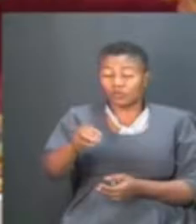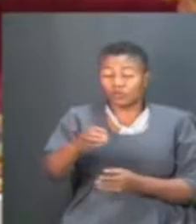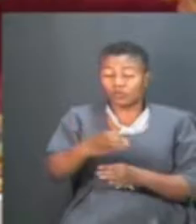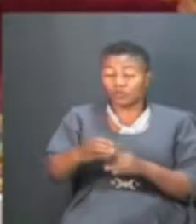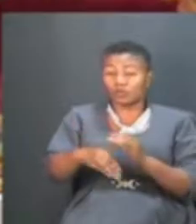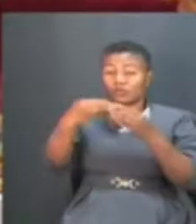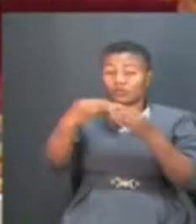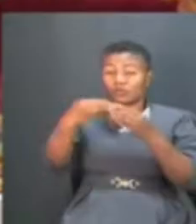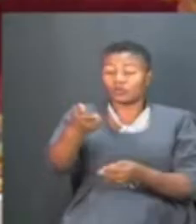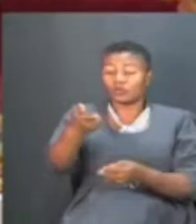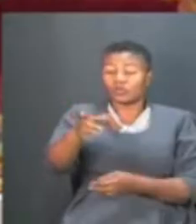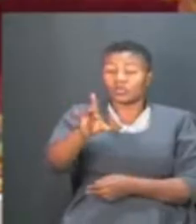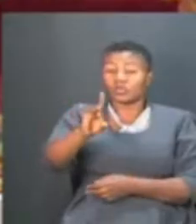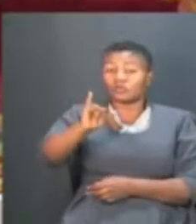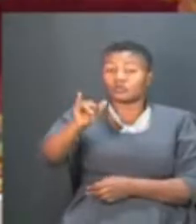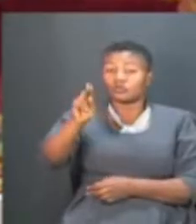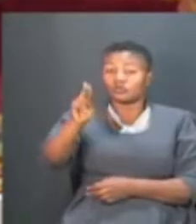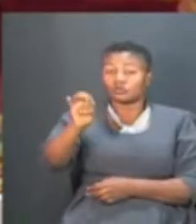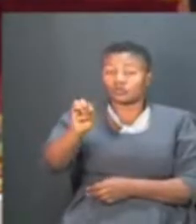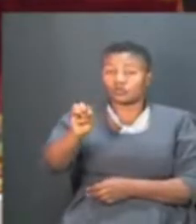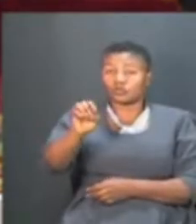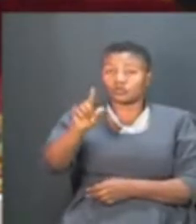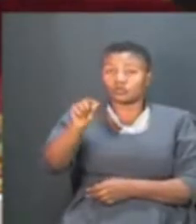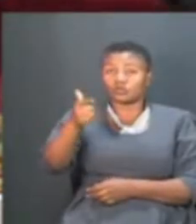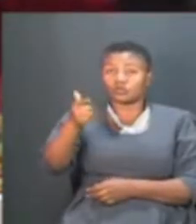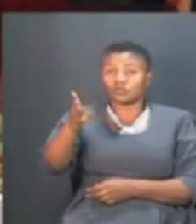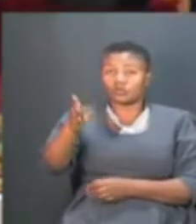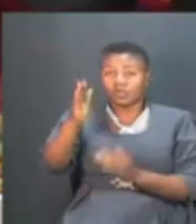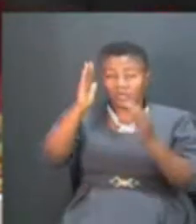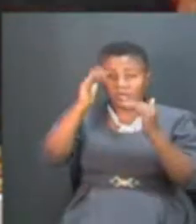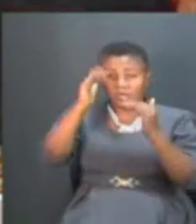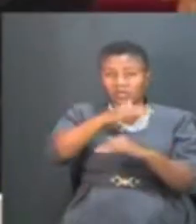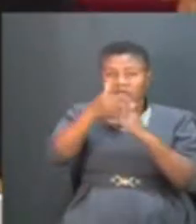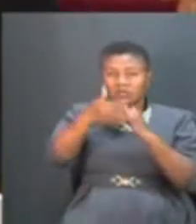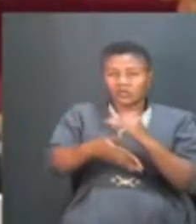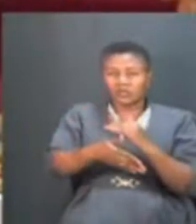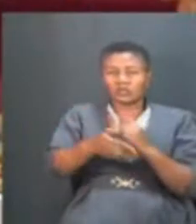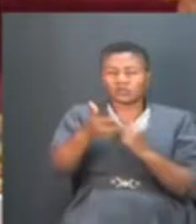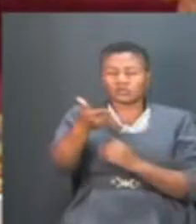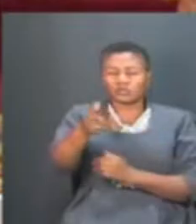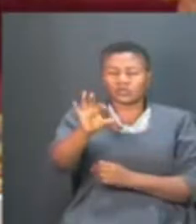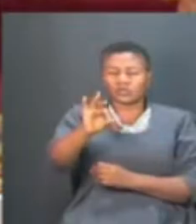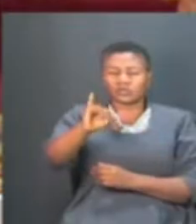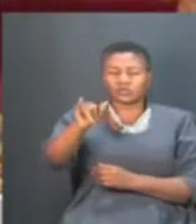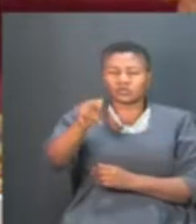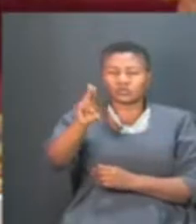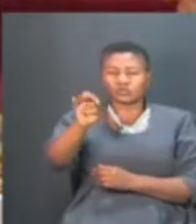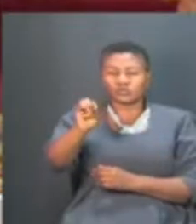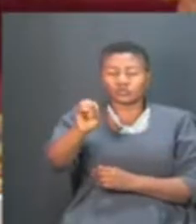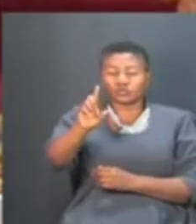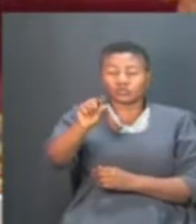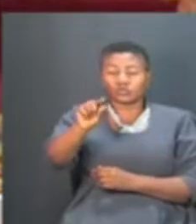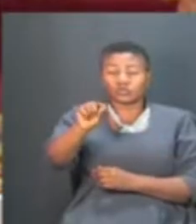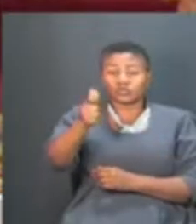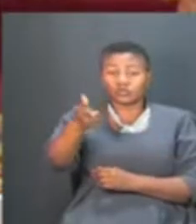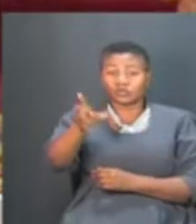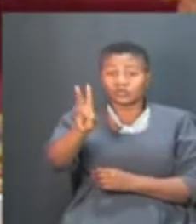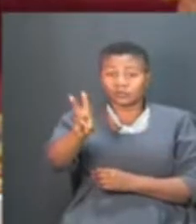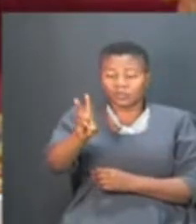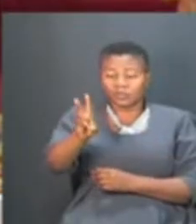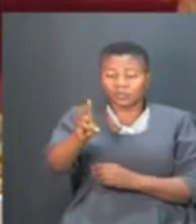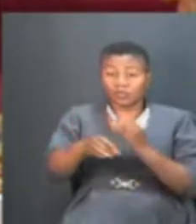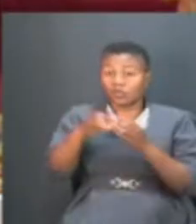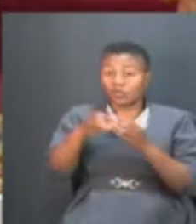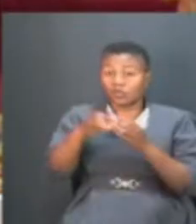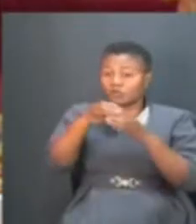awarded on the 28th of June 2024 for completion by 29th of June 2026. The contractor is currently not